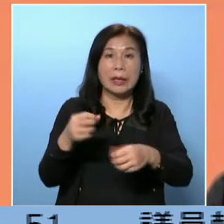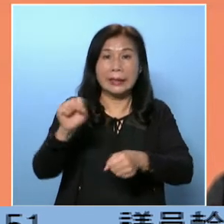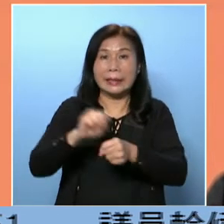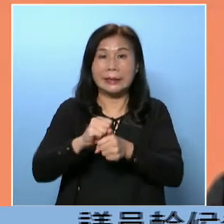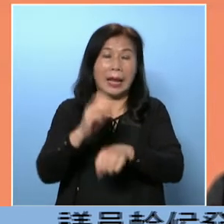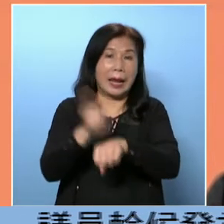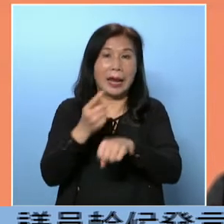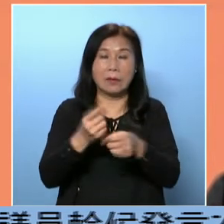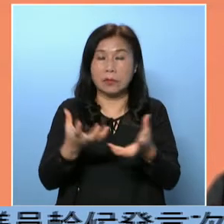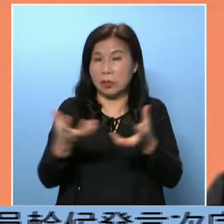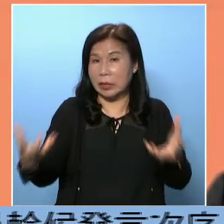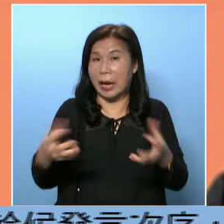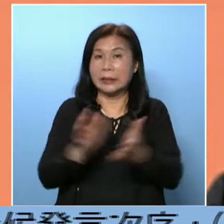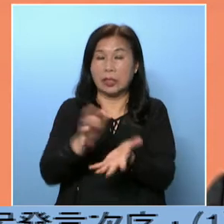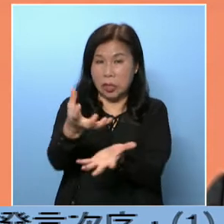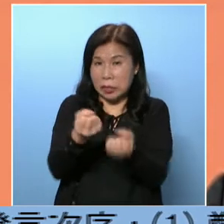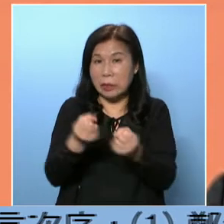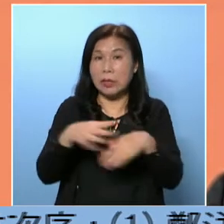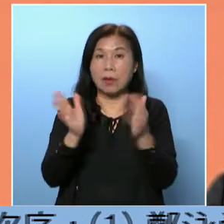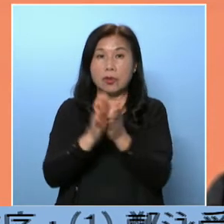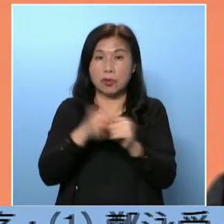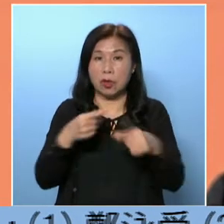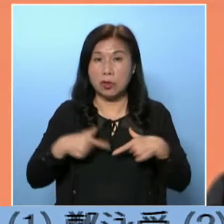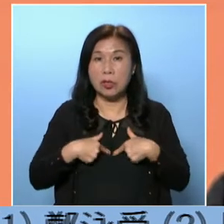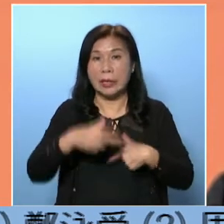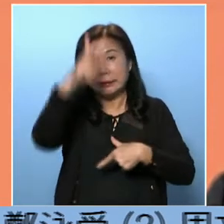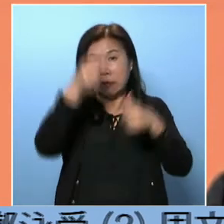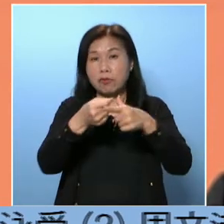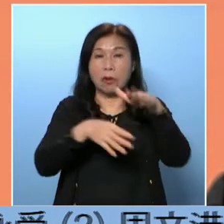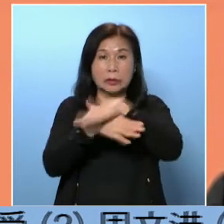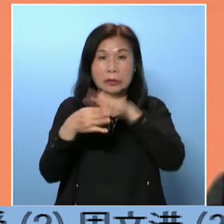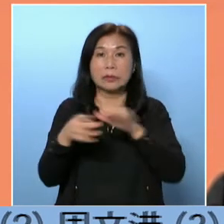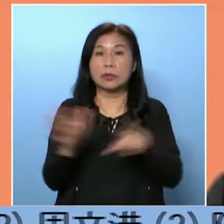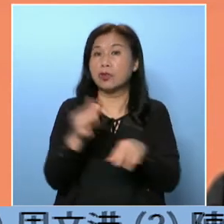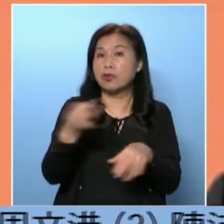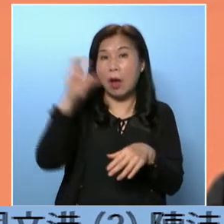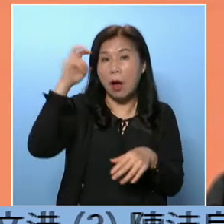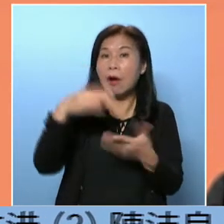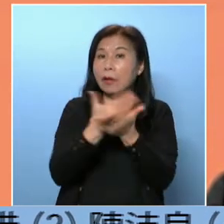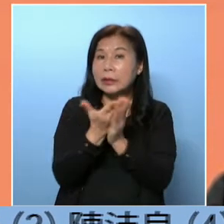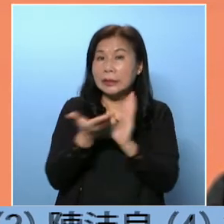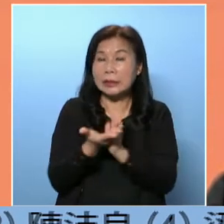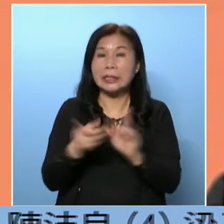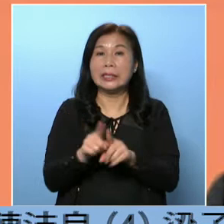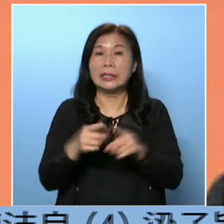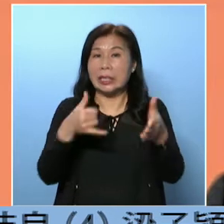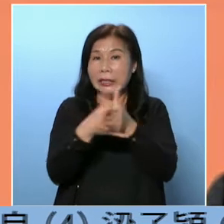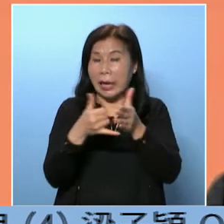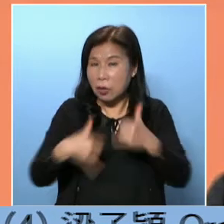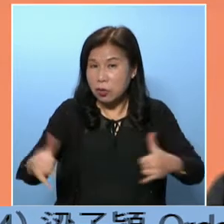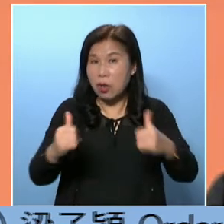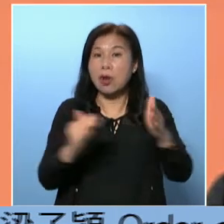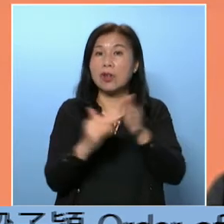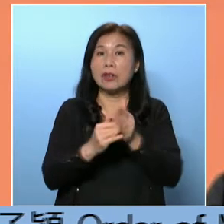developed for confirmation of results. And also the government should identify more venues for isolation and testing